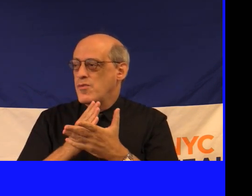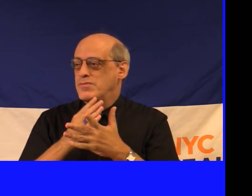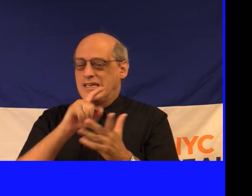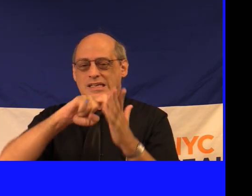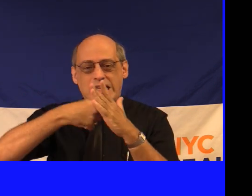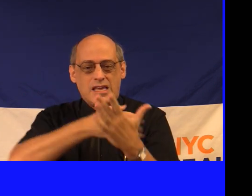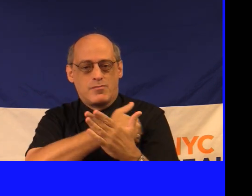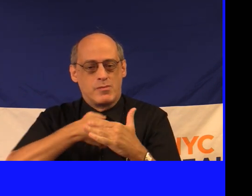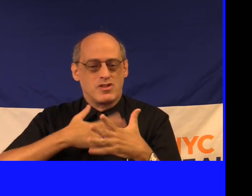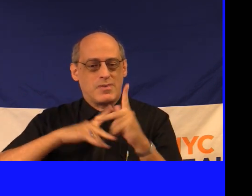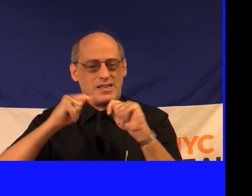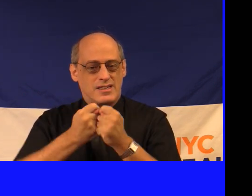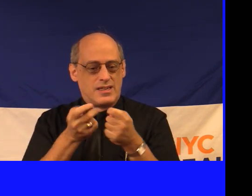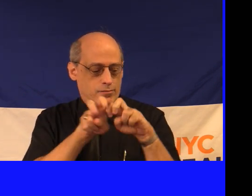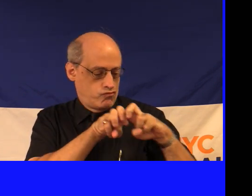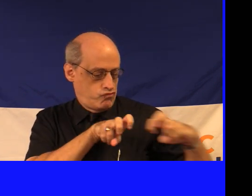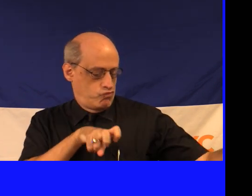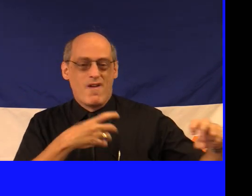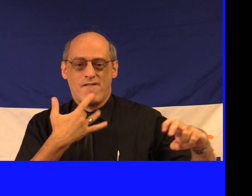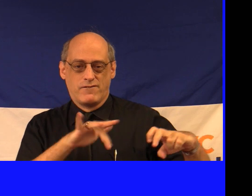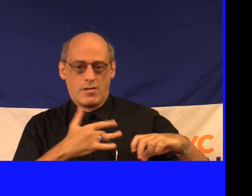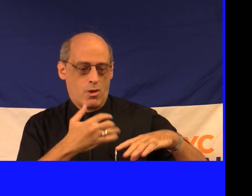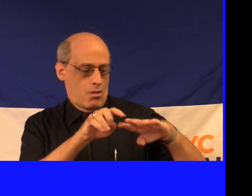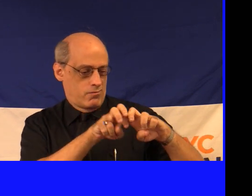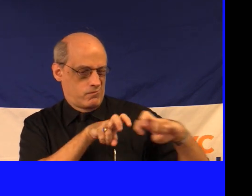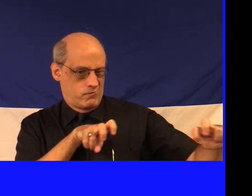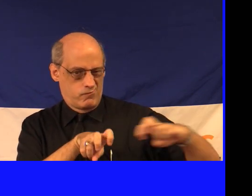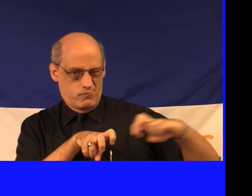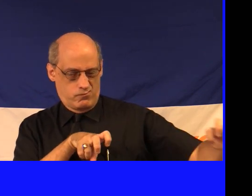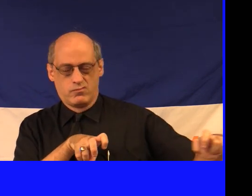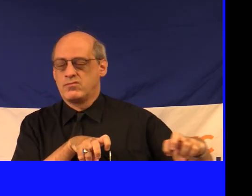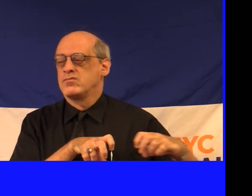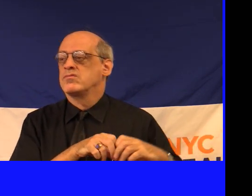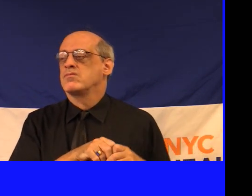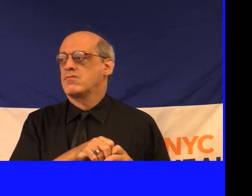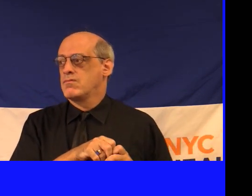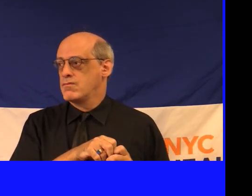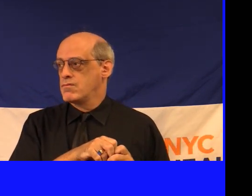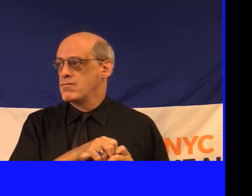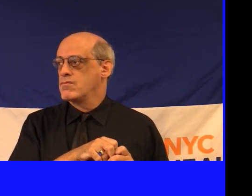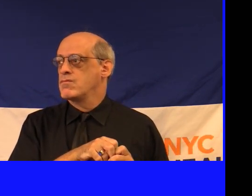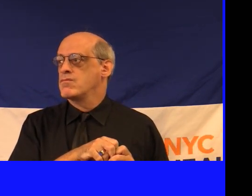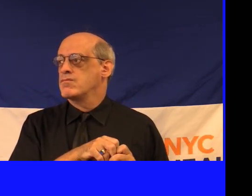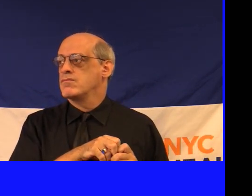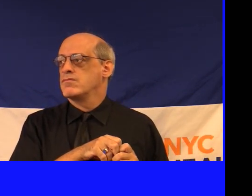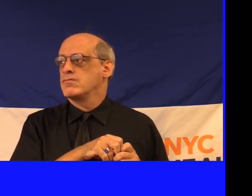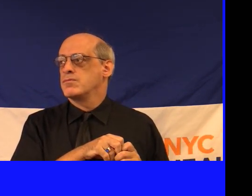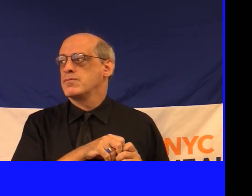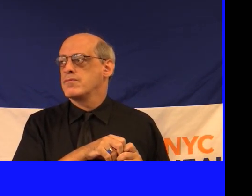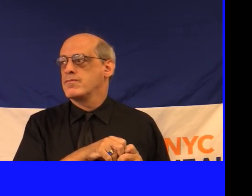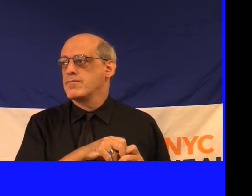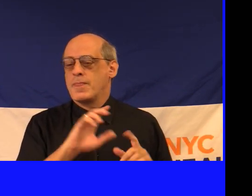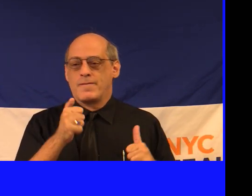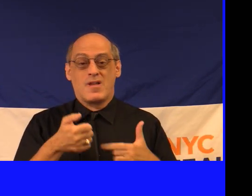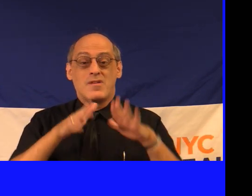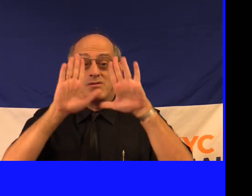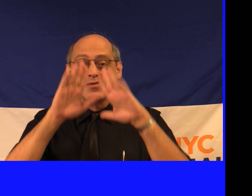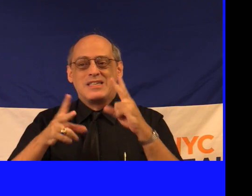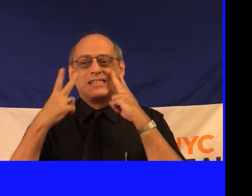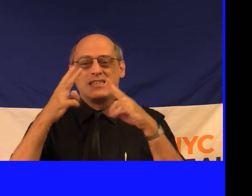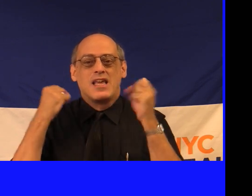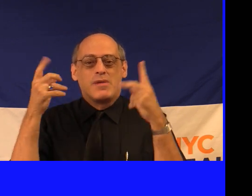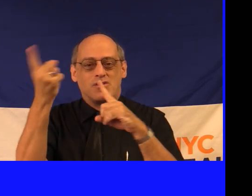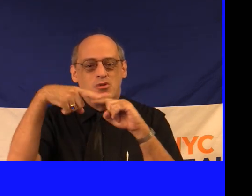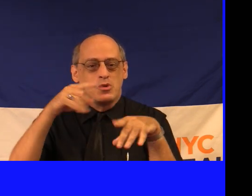today who have been key members since the inception of our relationship. So really nice to see many of you